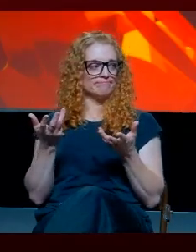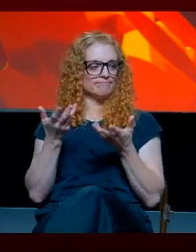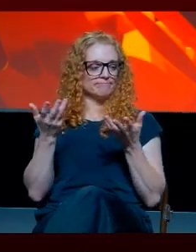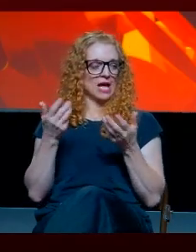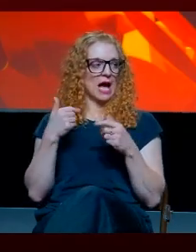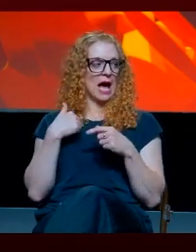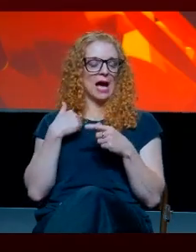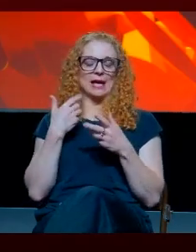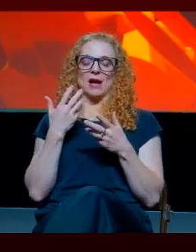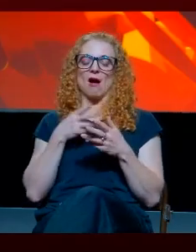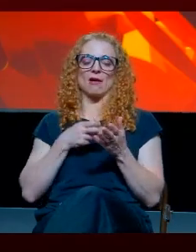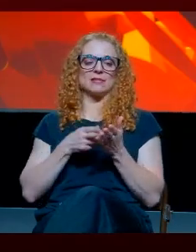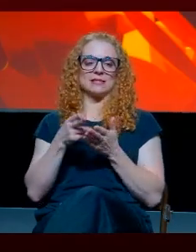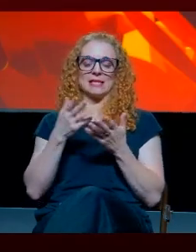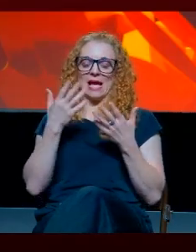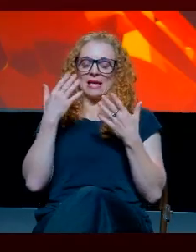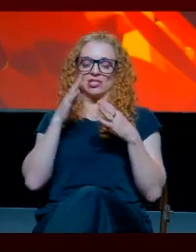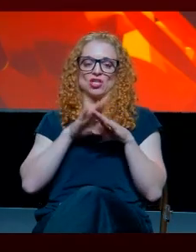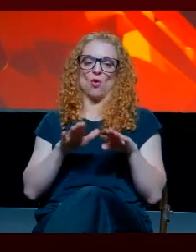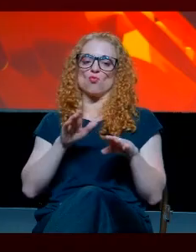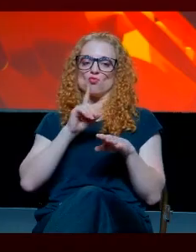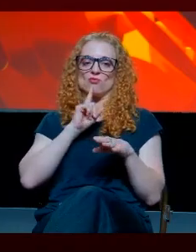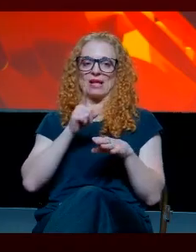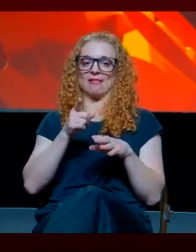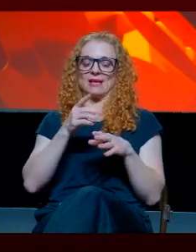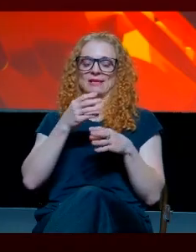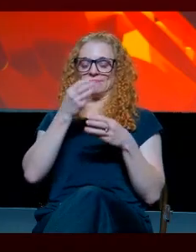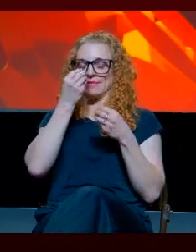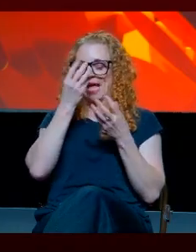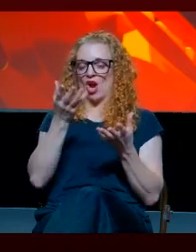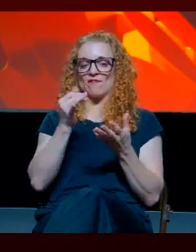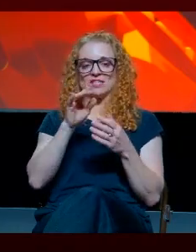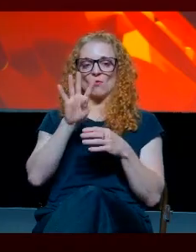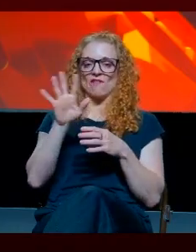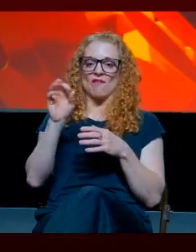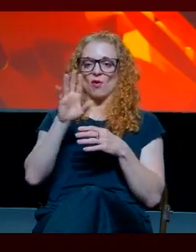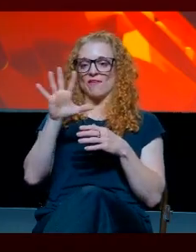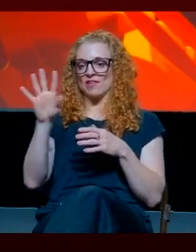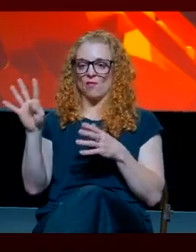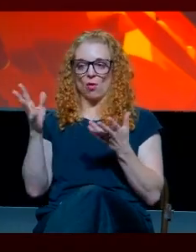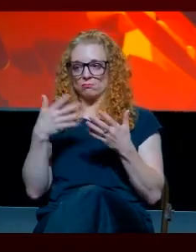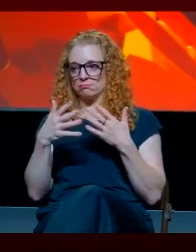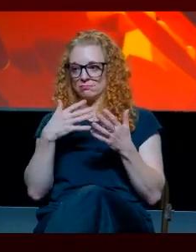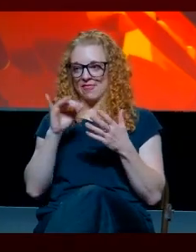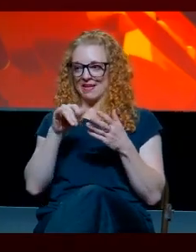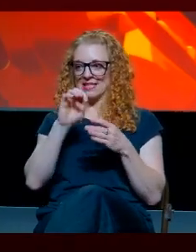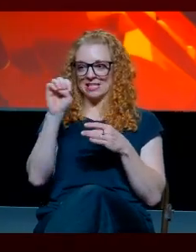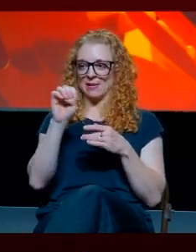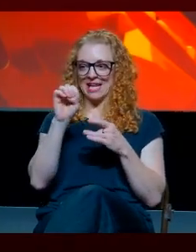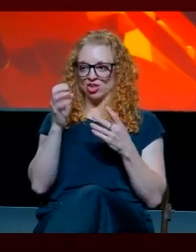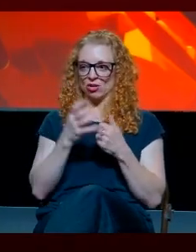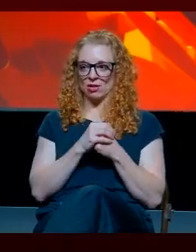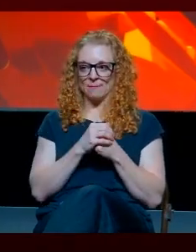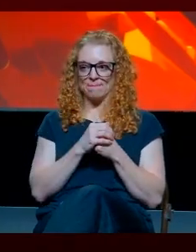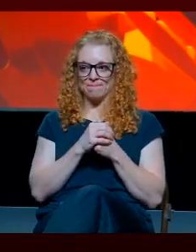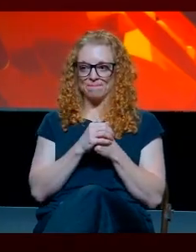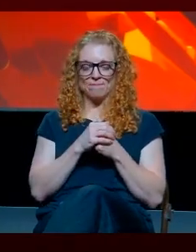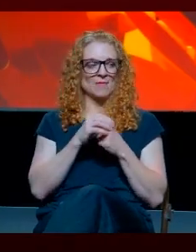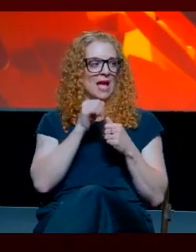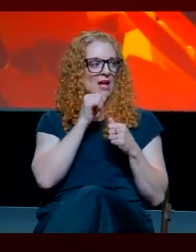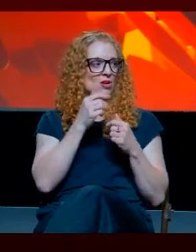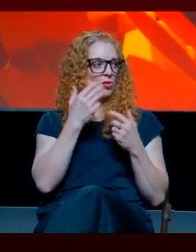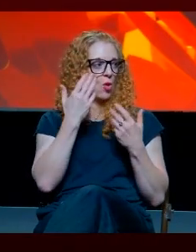I honestly don't really care too much. Whether it's 45 or 54, it's an exponential. I'm not sure what you mean